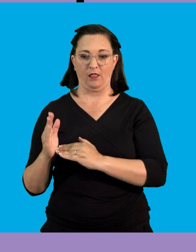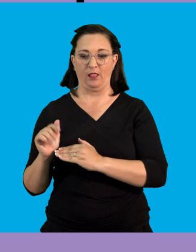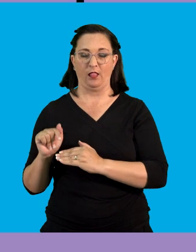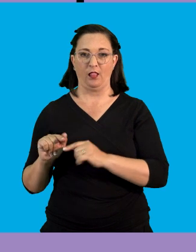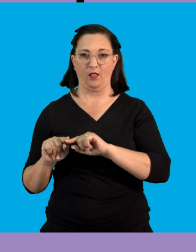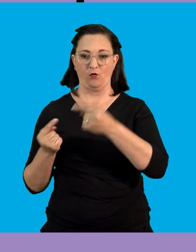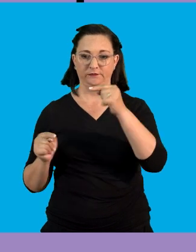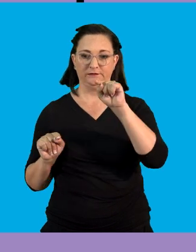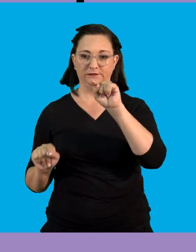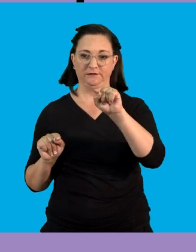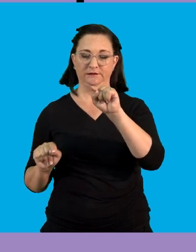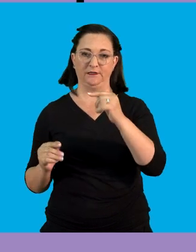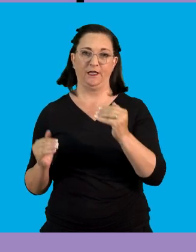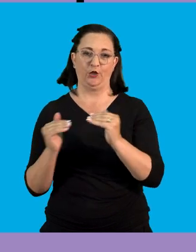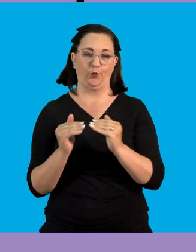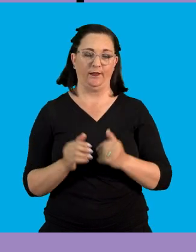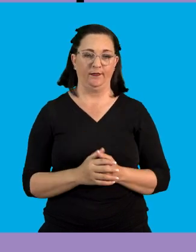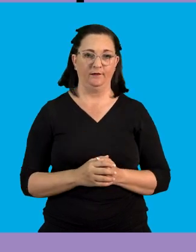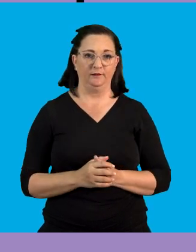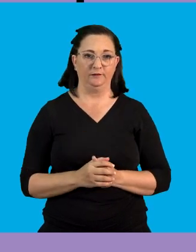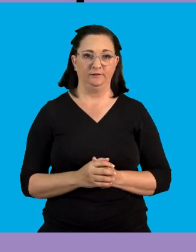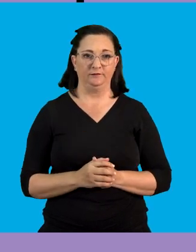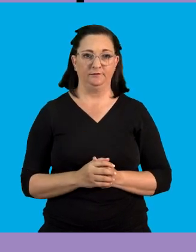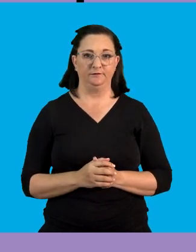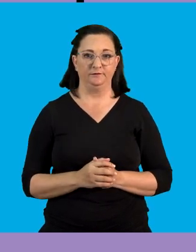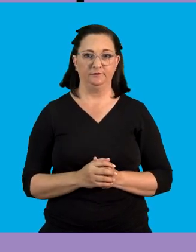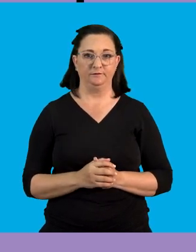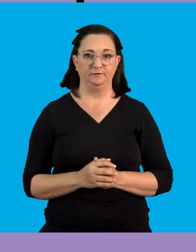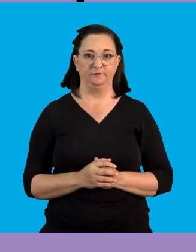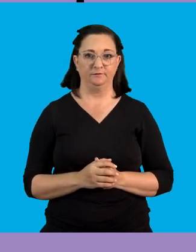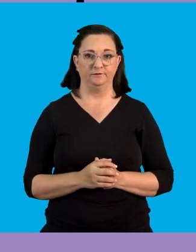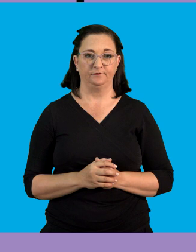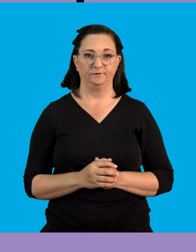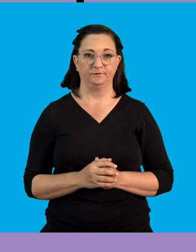a parallelogram are equal.